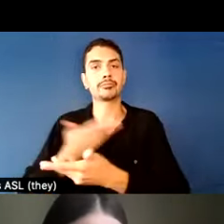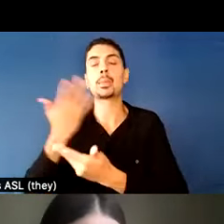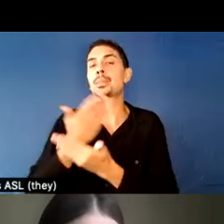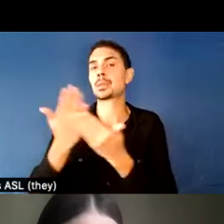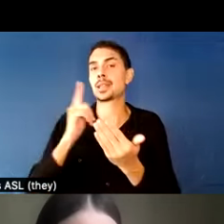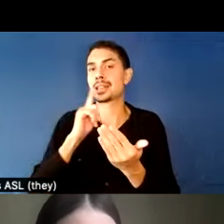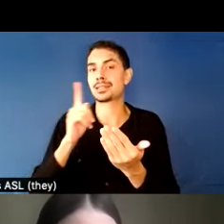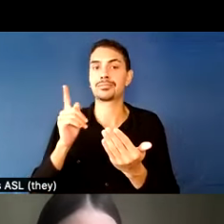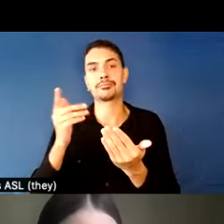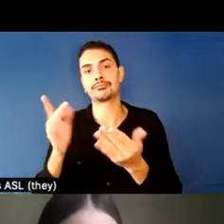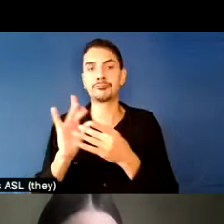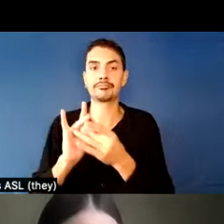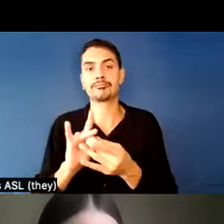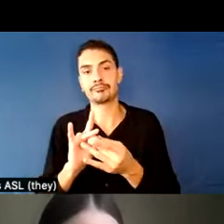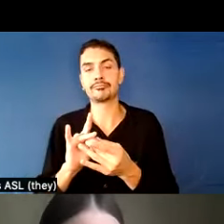I